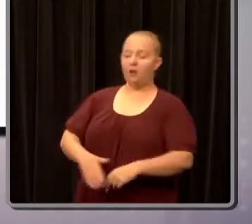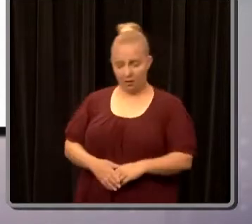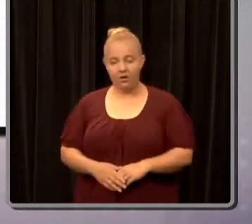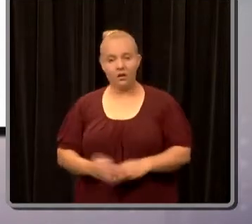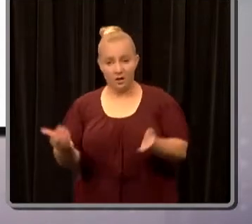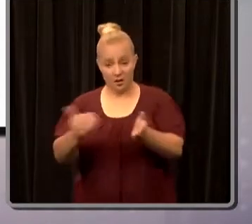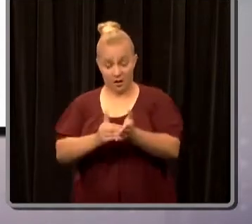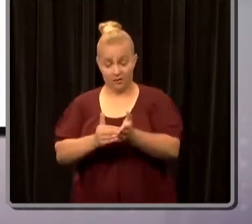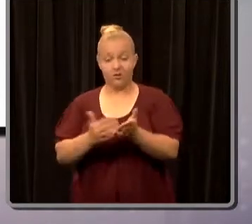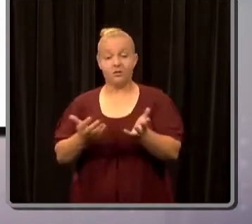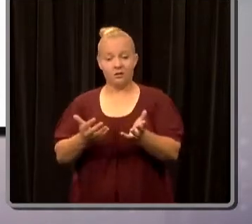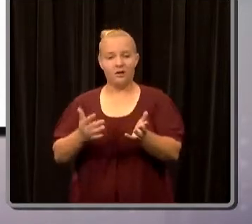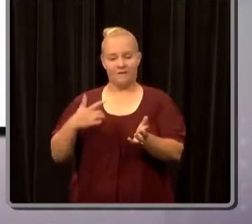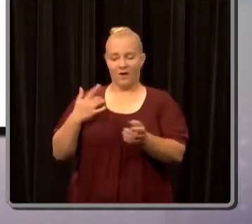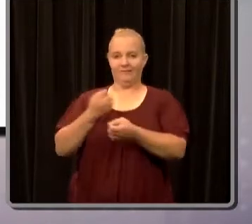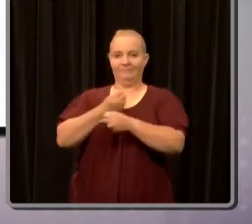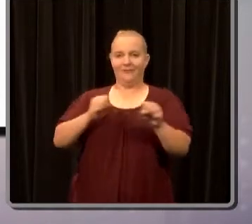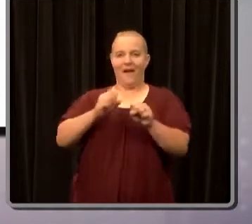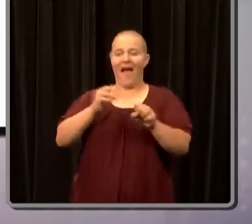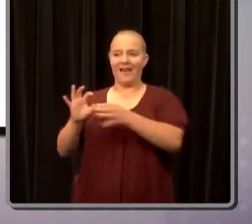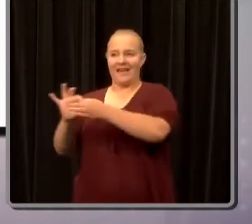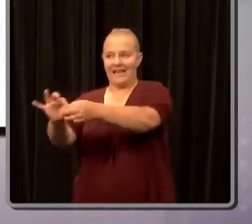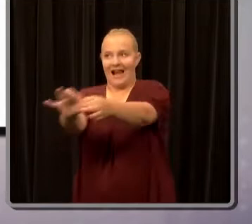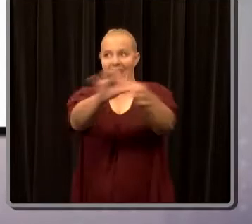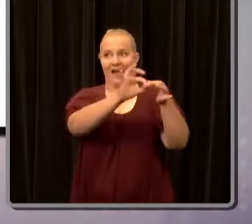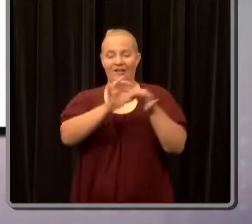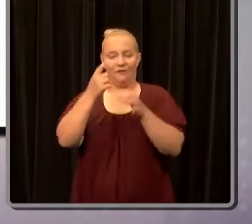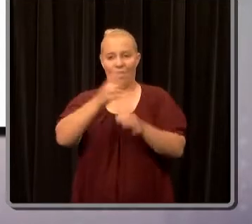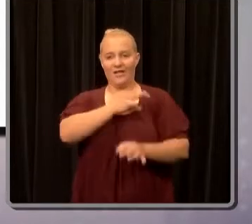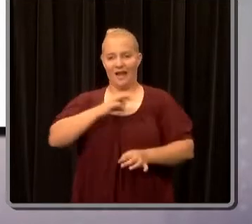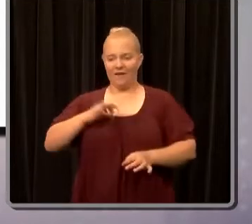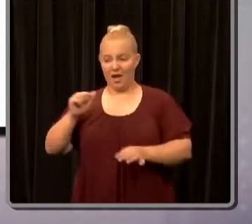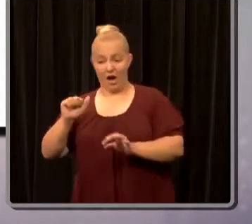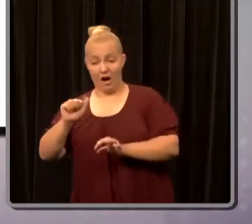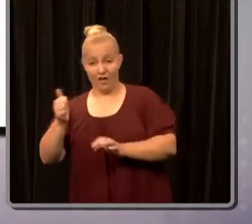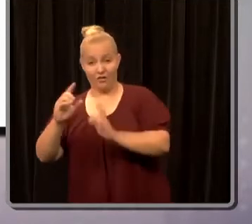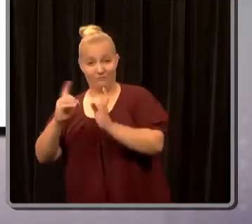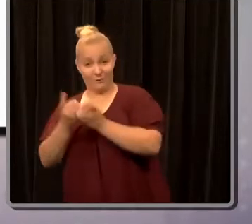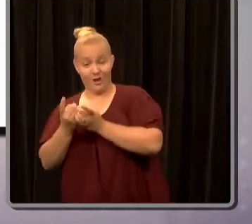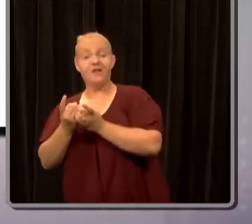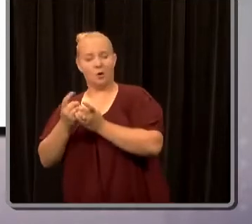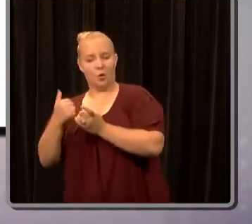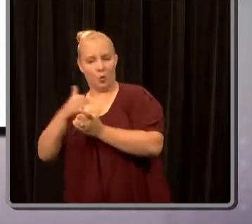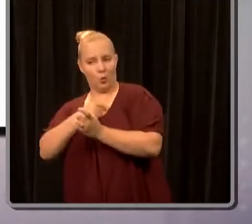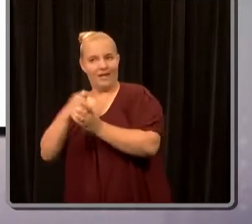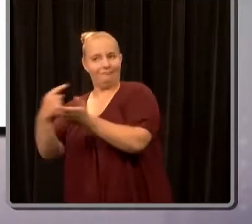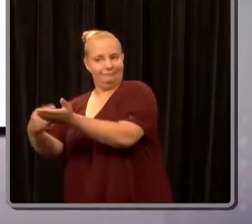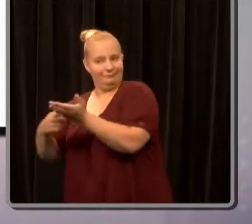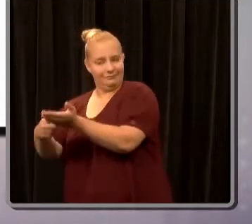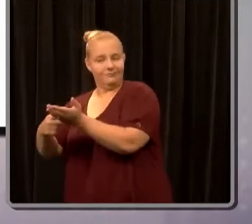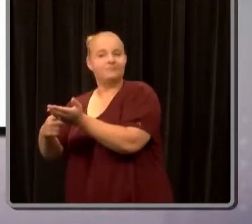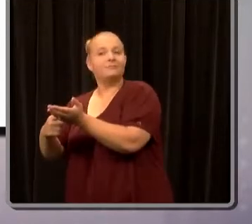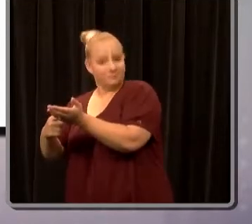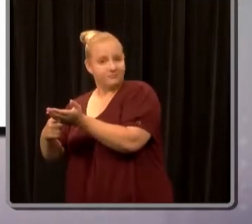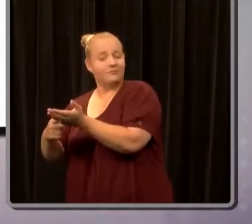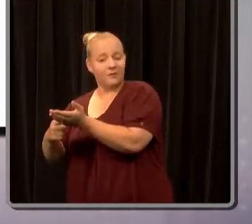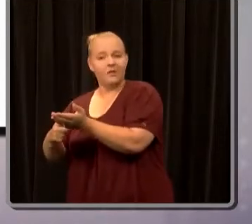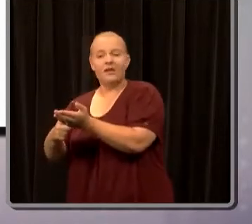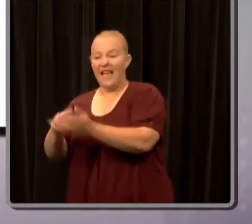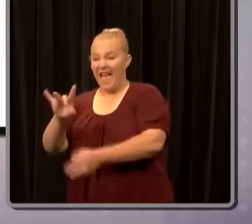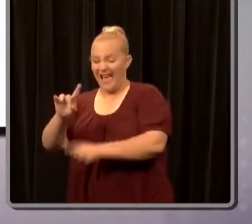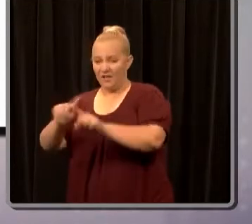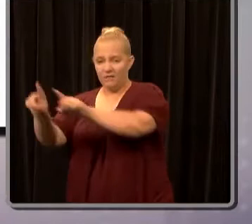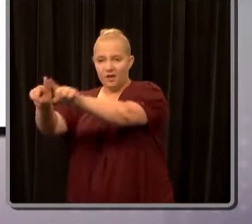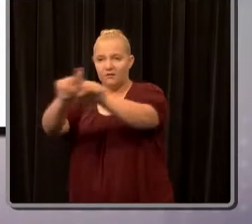again, the feeling of safety and connection by staff. The other districts that Mr. Kiger and I have visited with, which have more than 8 different